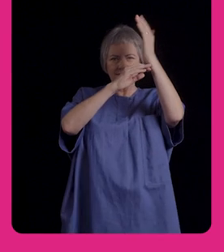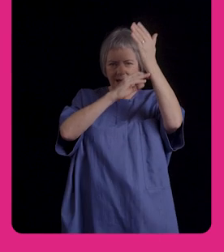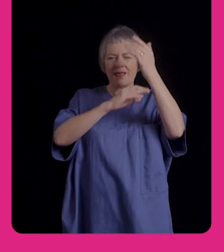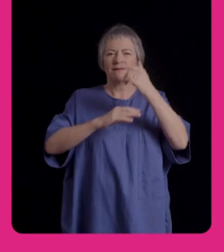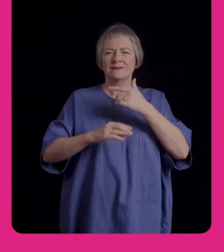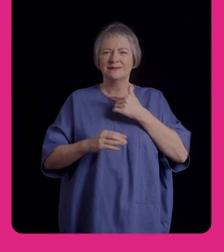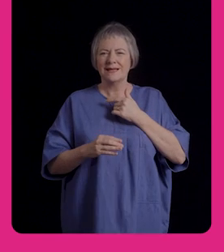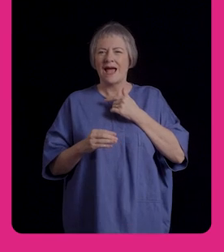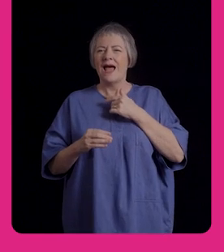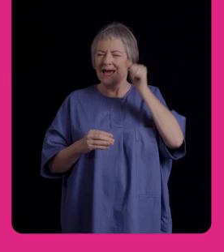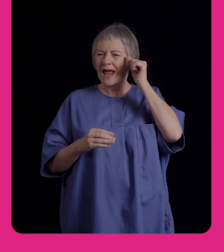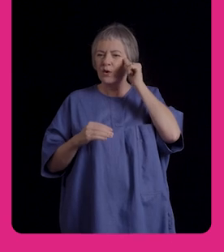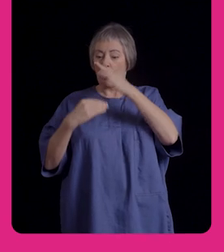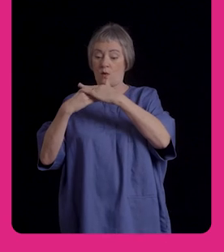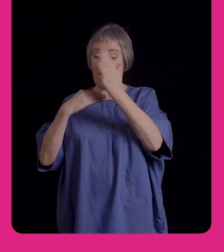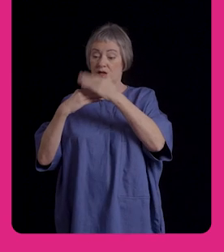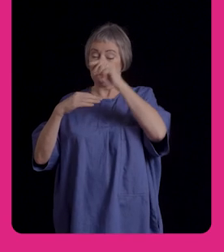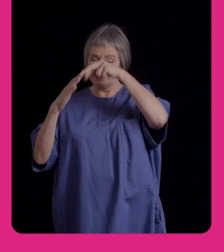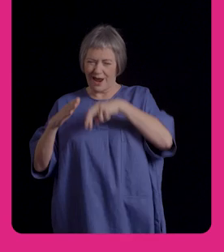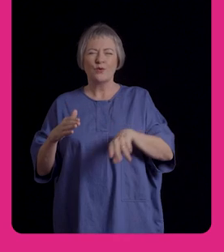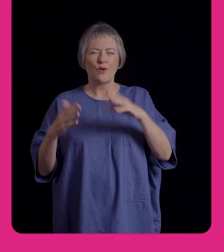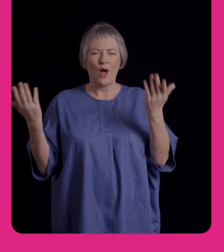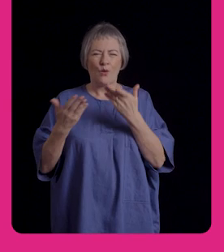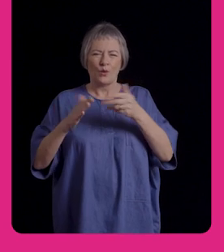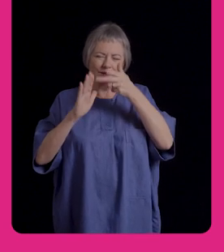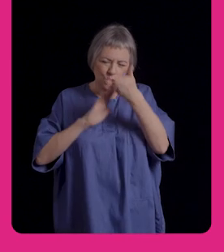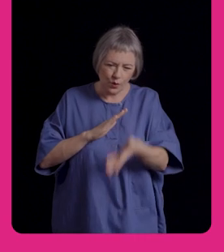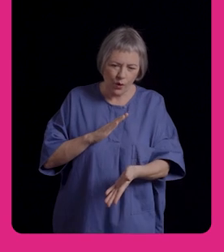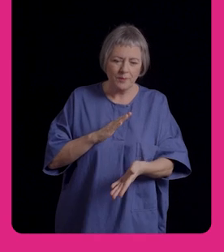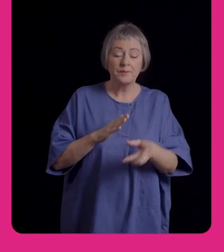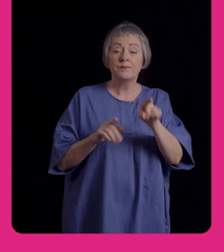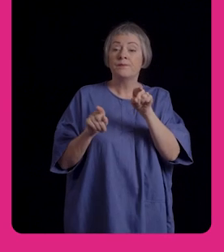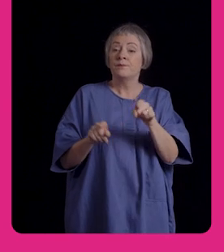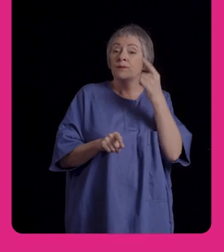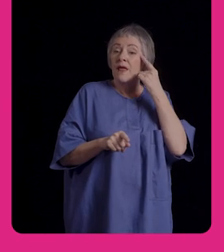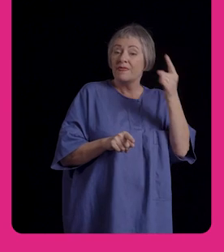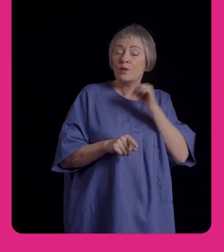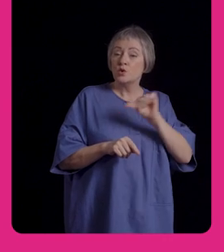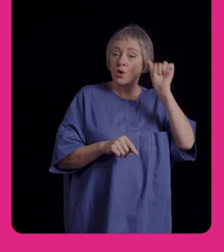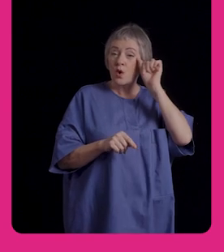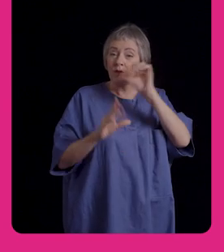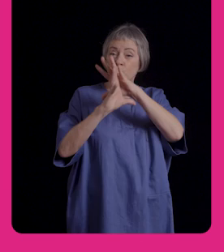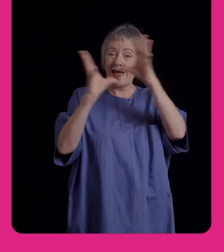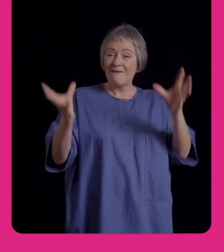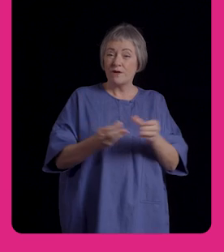if you go down here, it'll take you to the... Yeah, okay. So I think with your knowledge of knowing where everything should